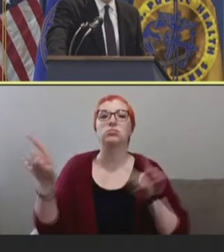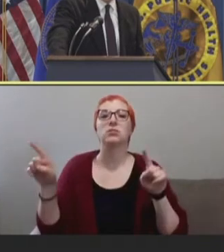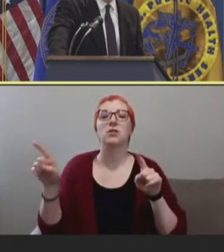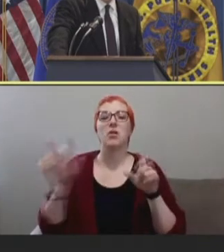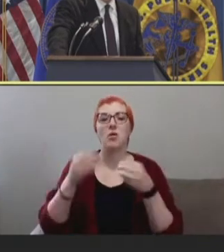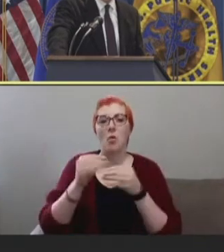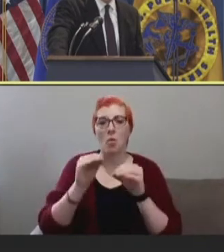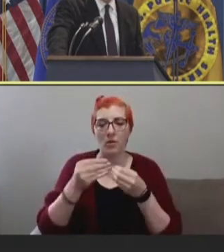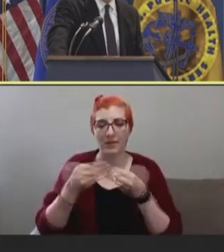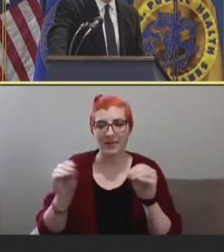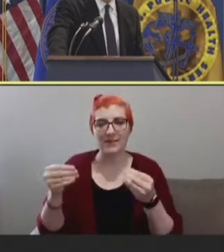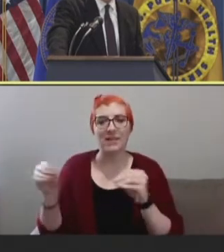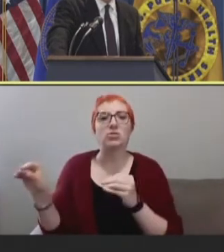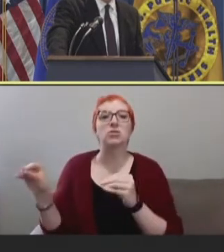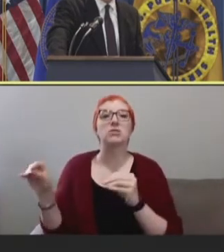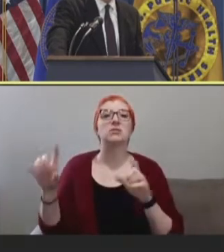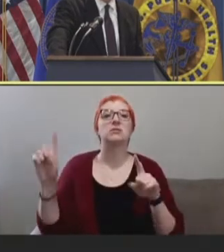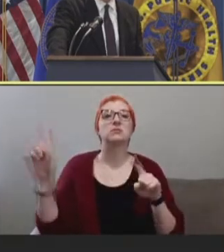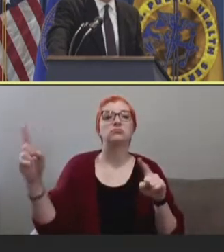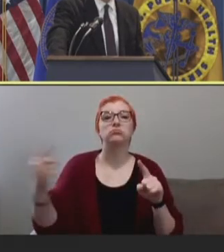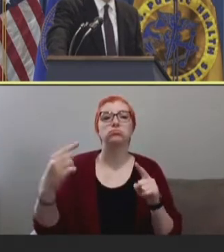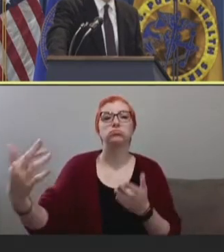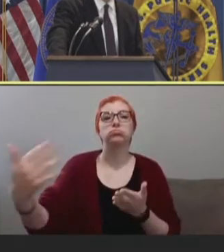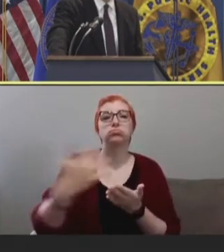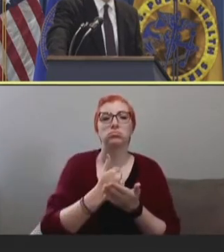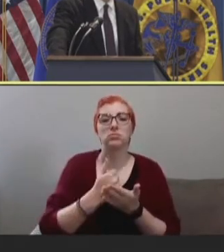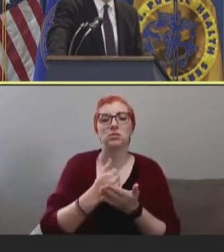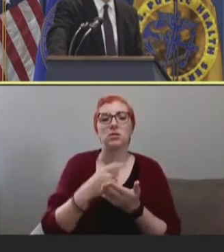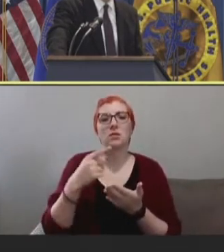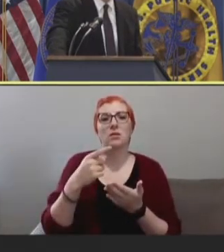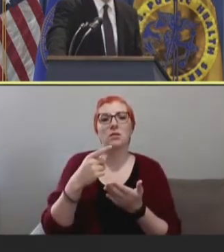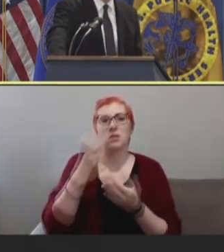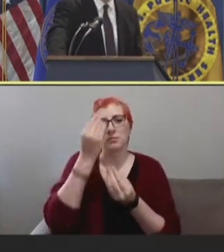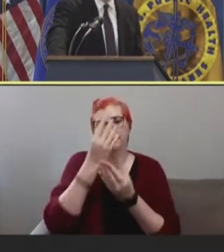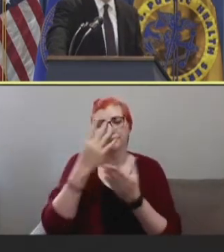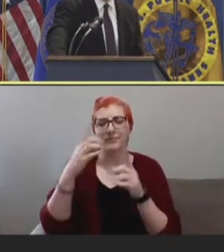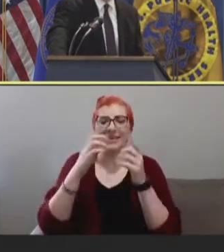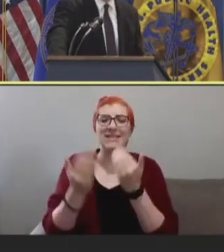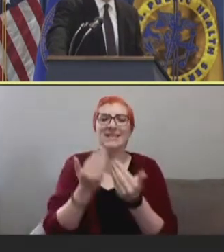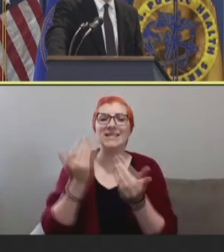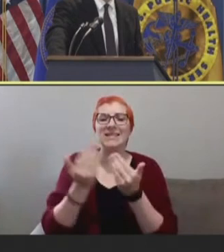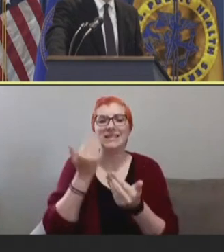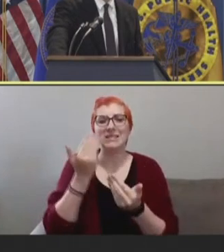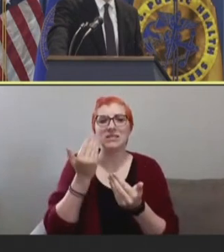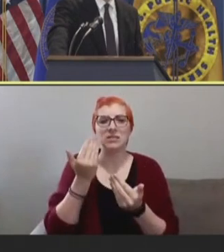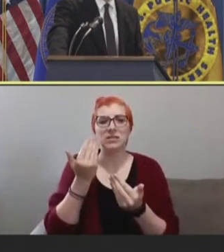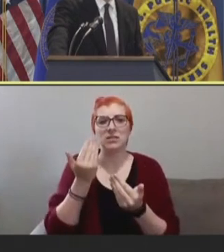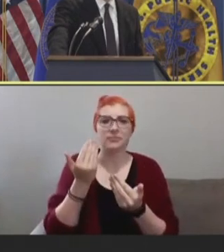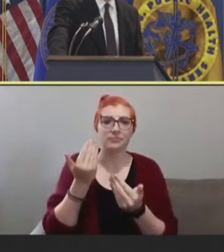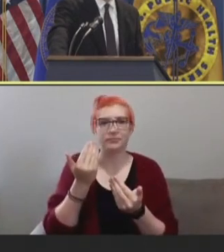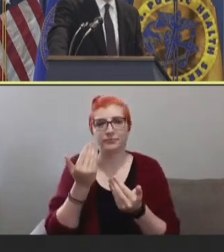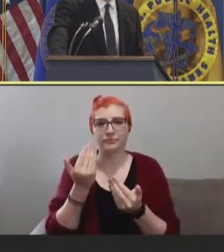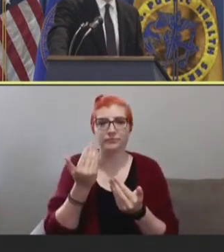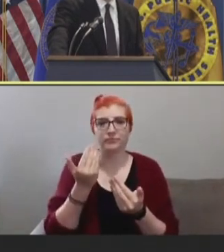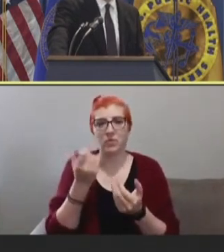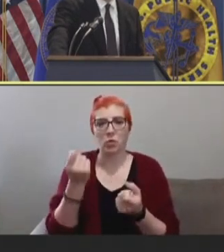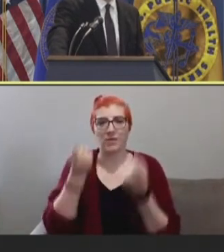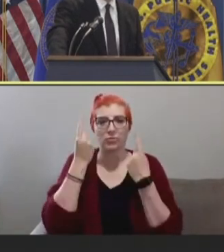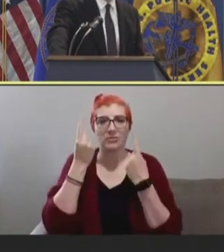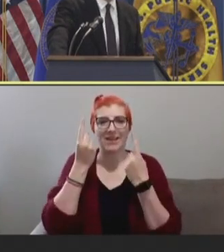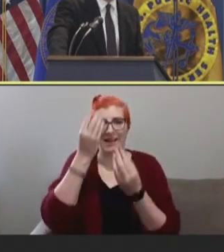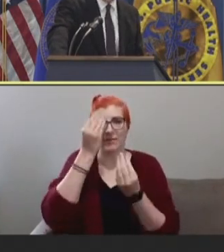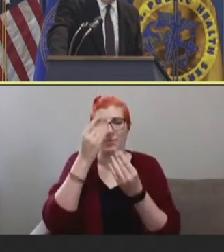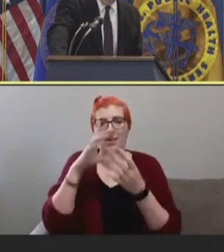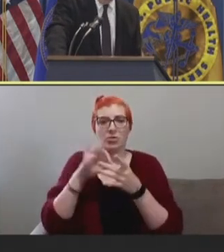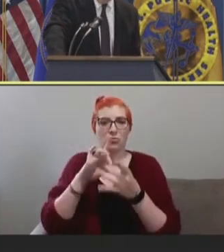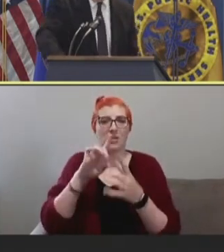with easy to understand information about vaccine recommendation changes. I don't think I need to add much there, and I